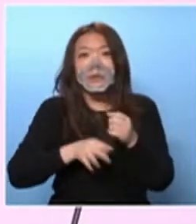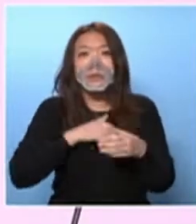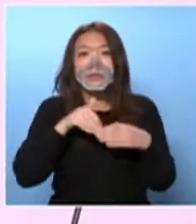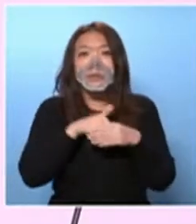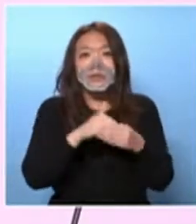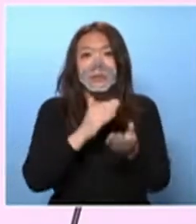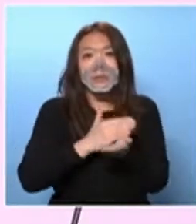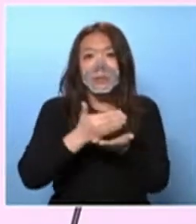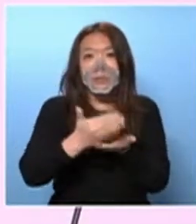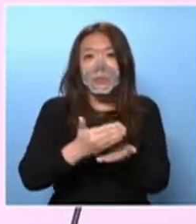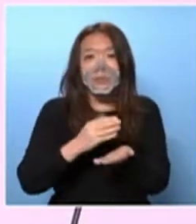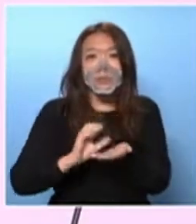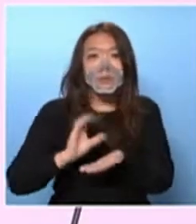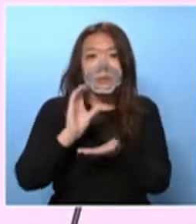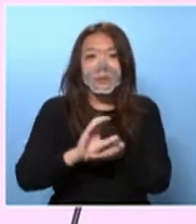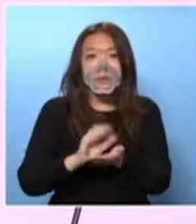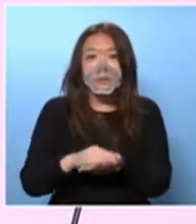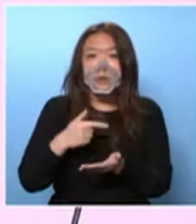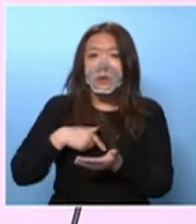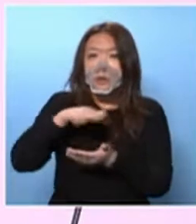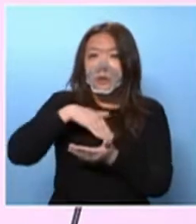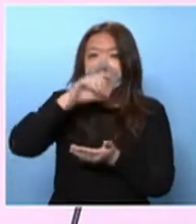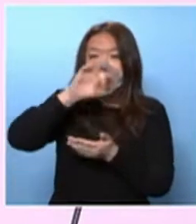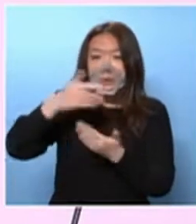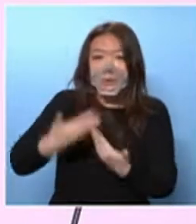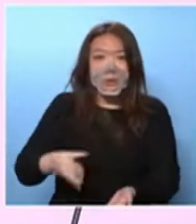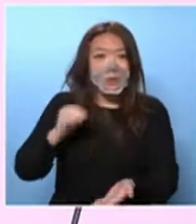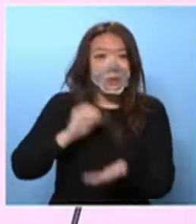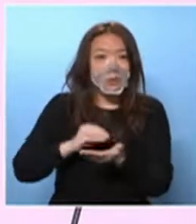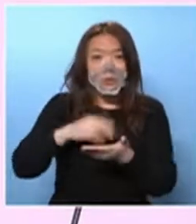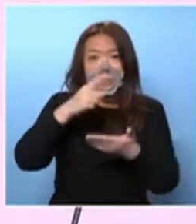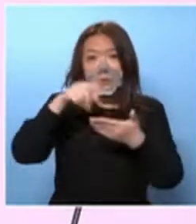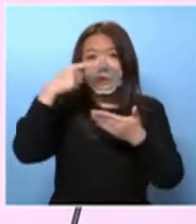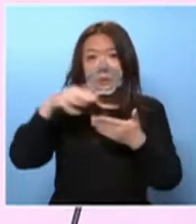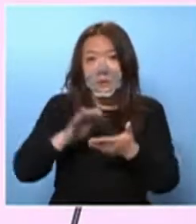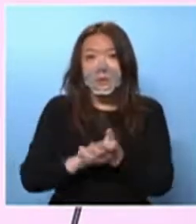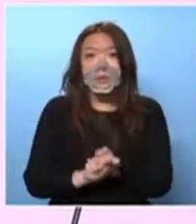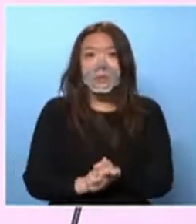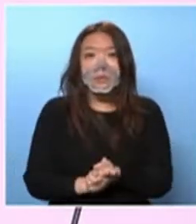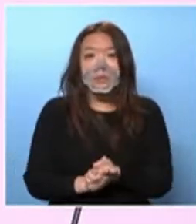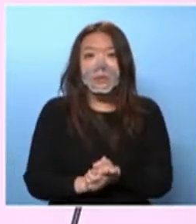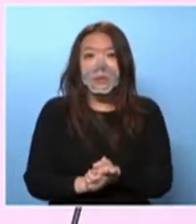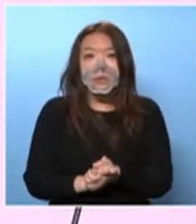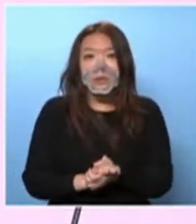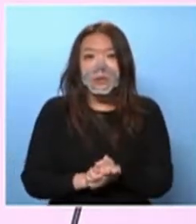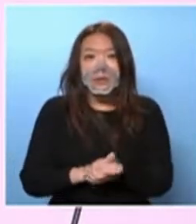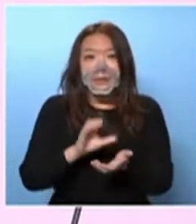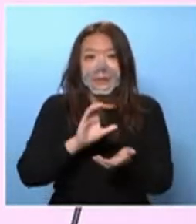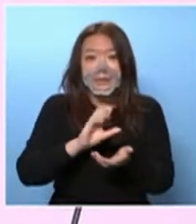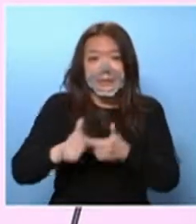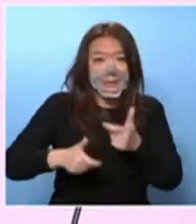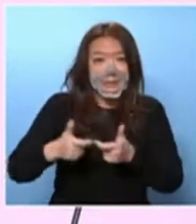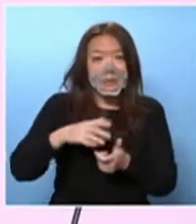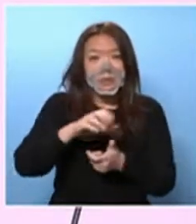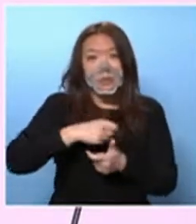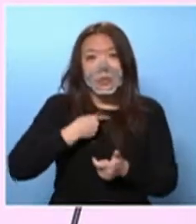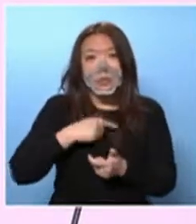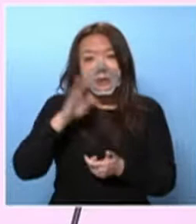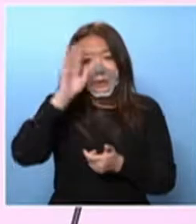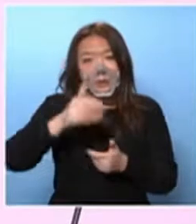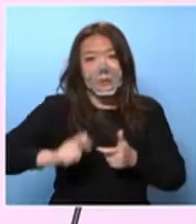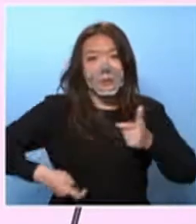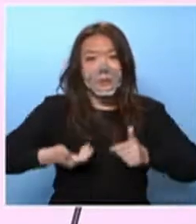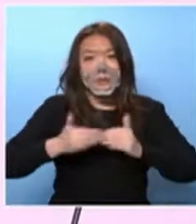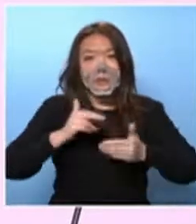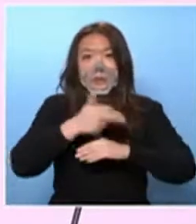moving the vote on account resolution, inform the LegCo that the funding allocation for the consumption voucher scheme may be